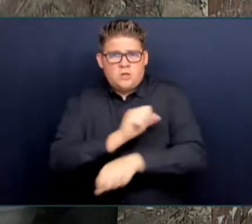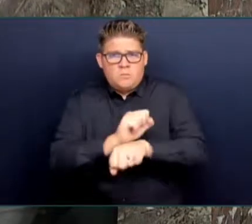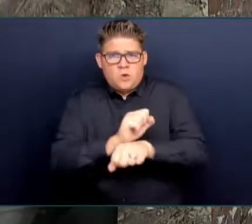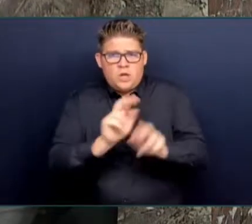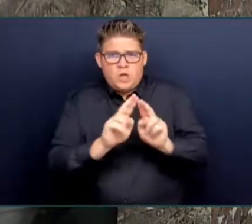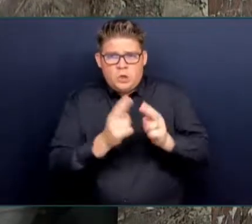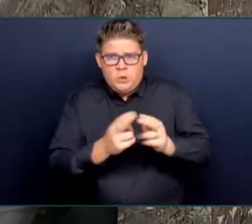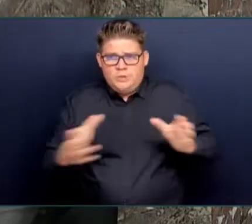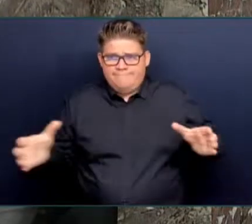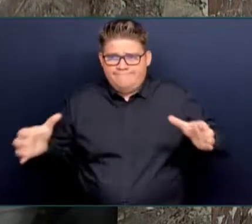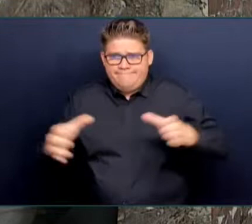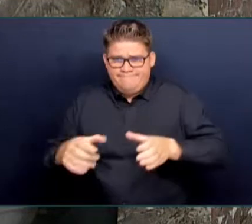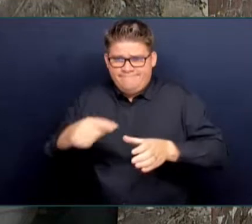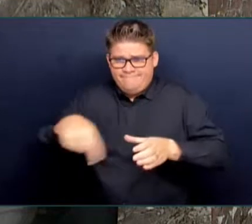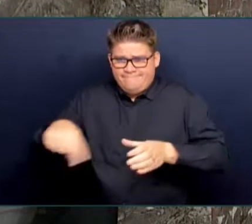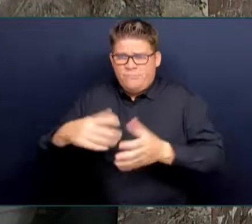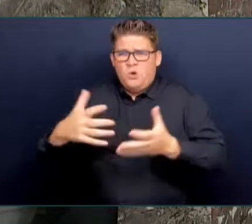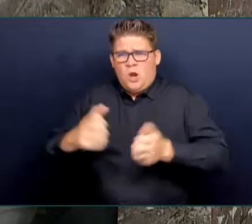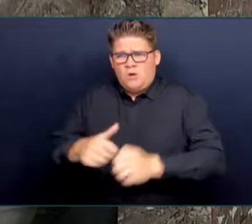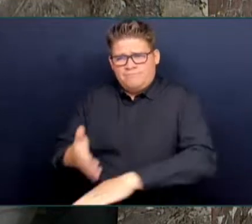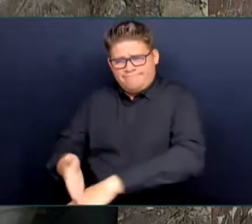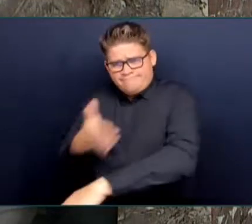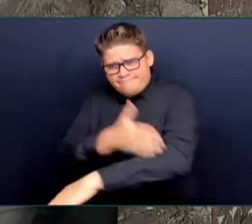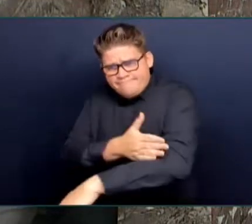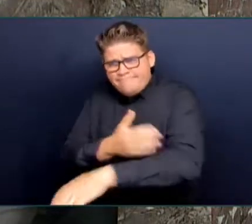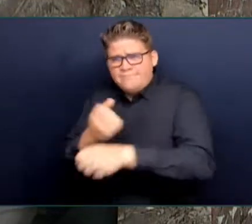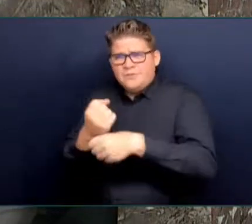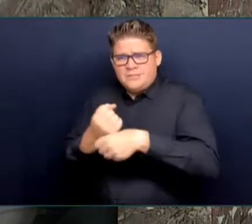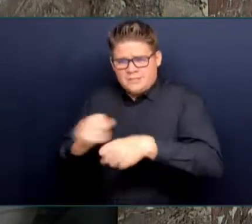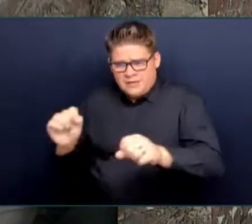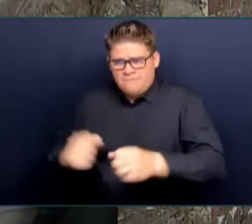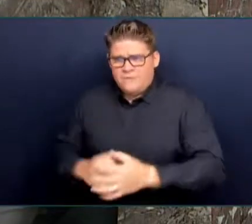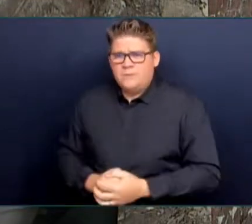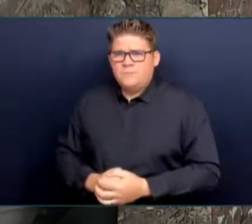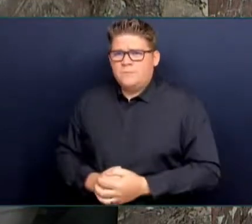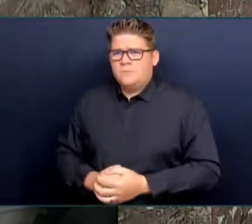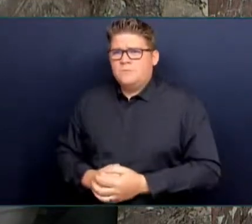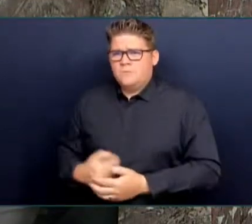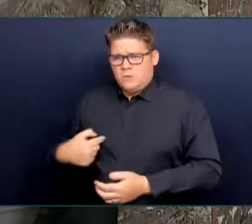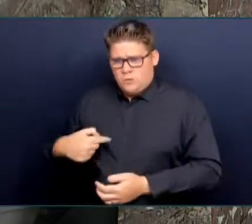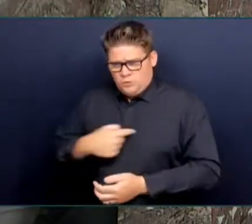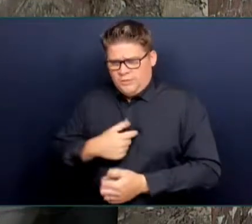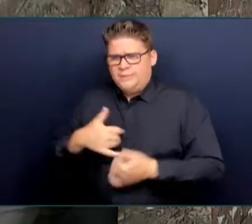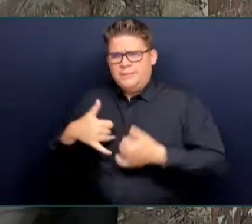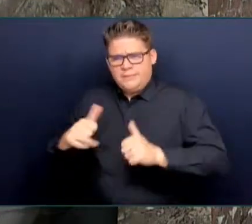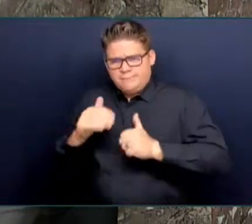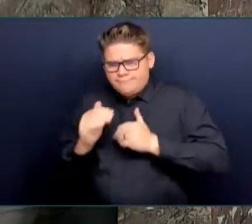improvements to safety in our hospitals to address issues of violence.